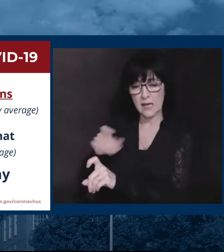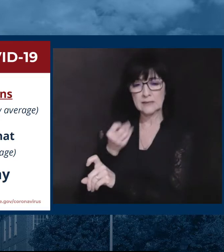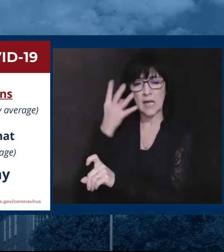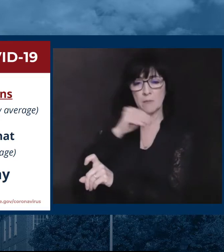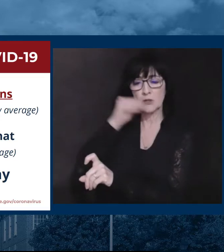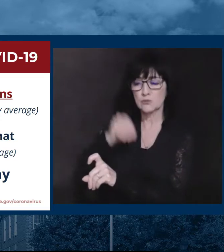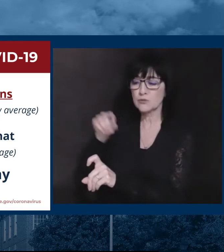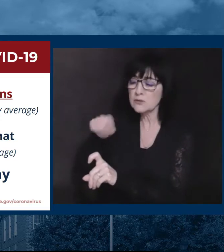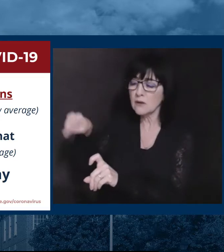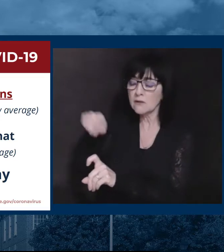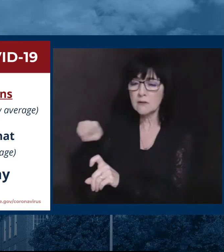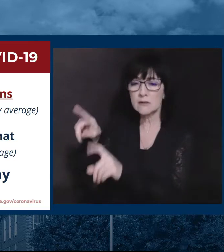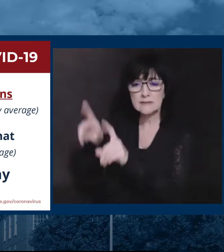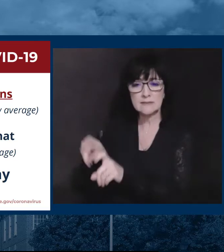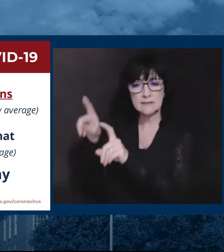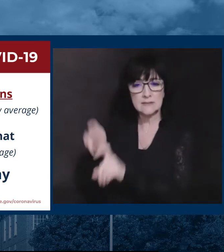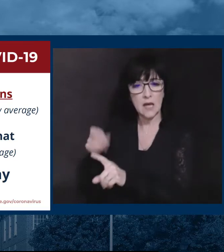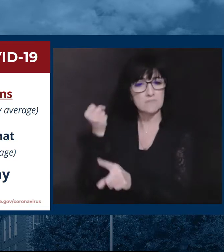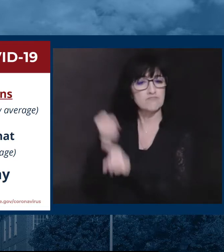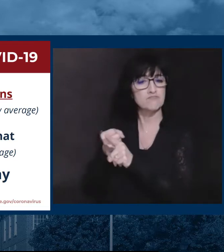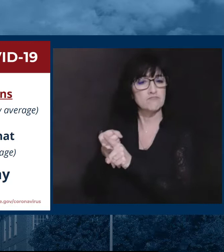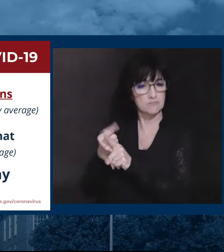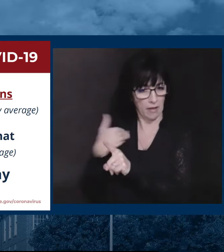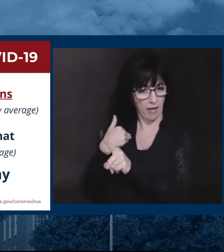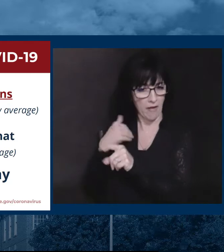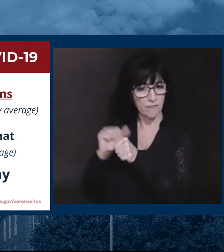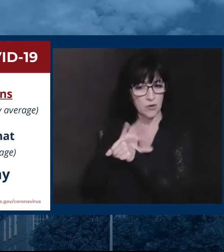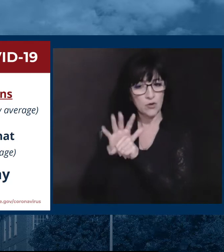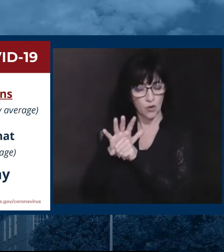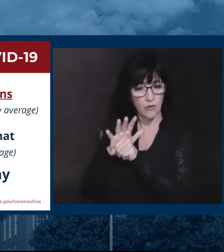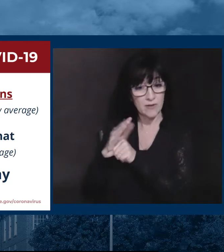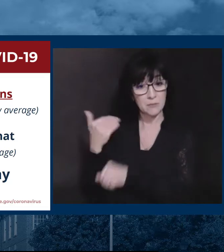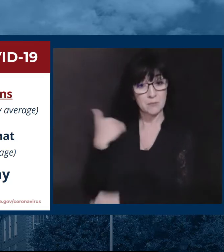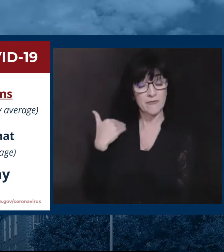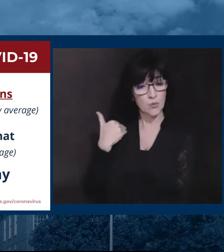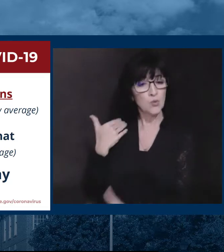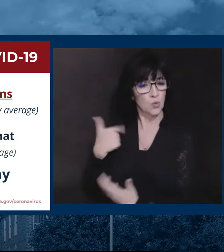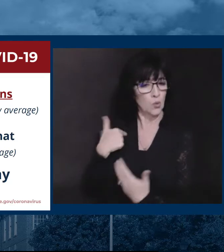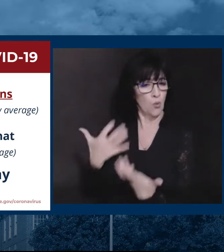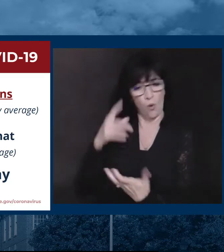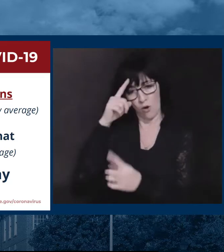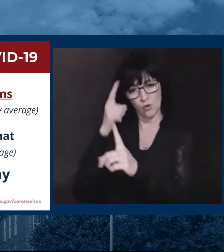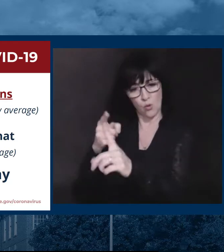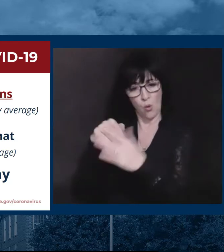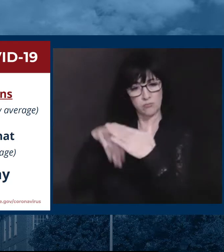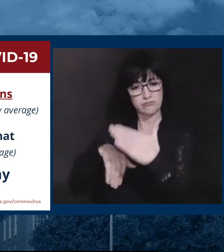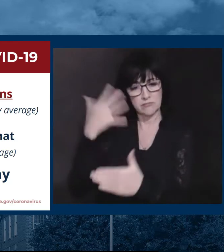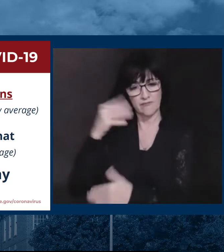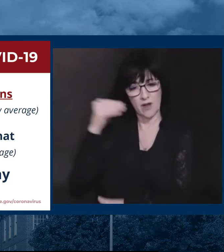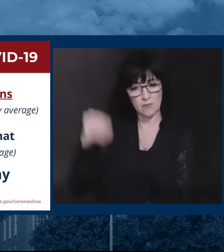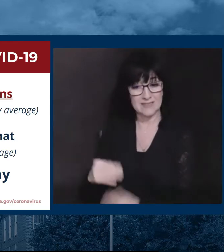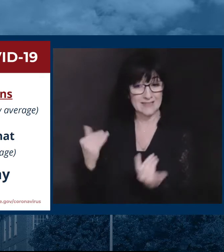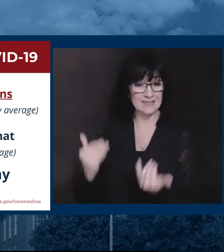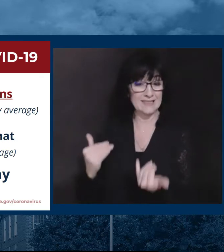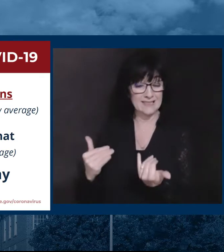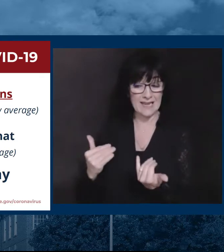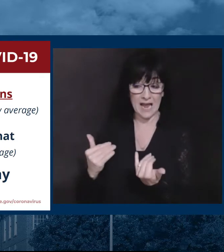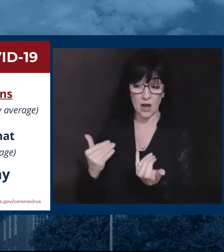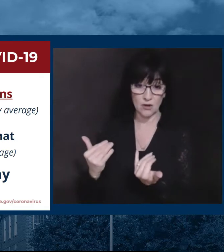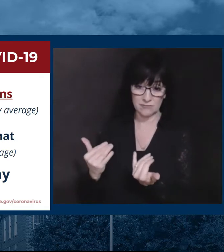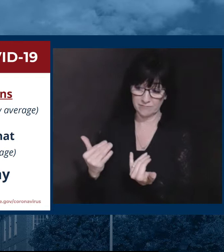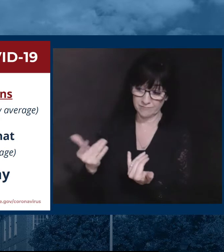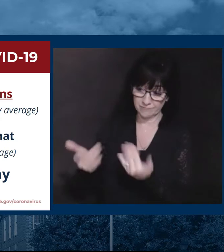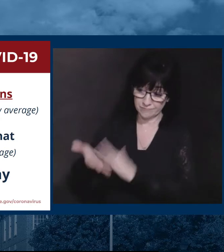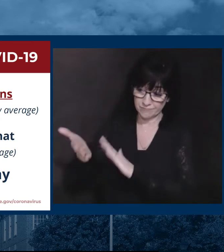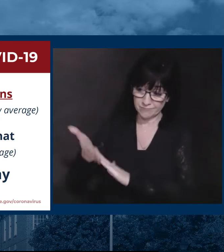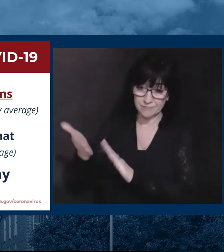last several weeks. That means at the current rate of testing, about 700 new cases per